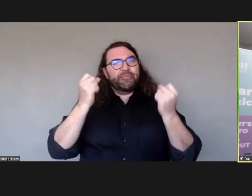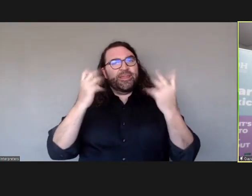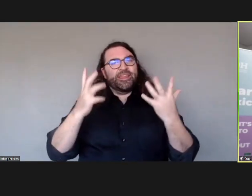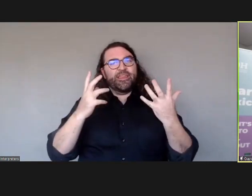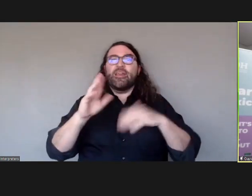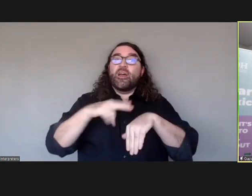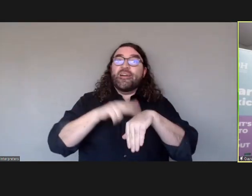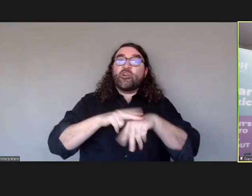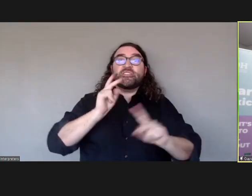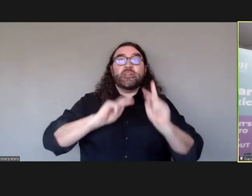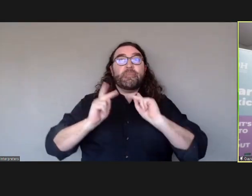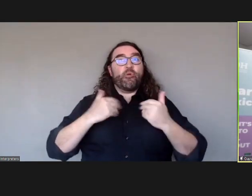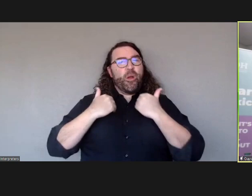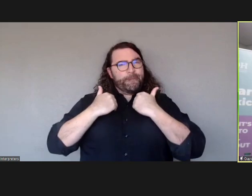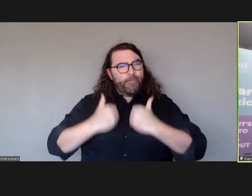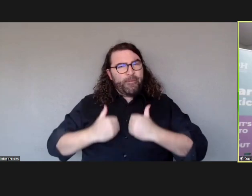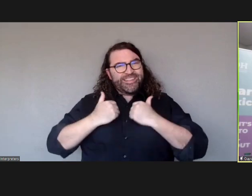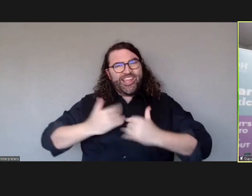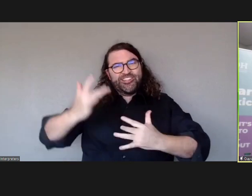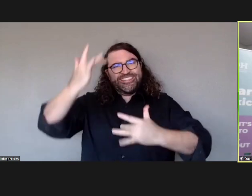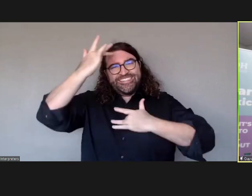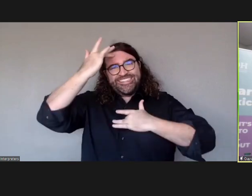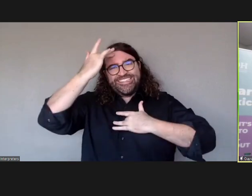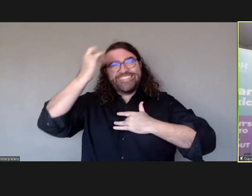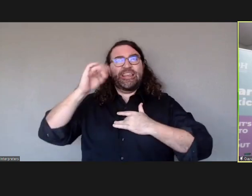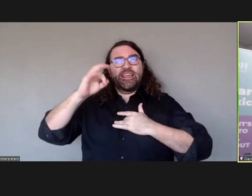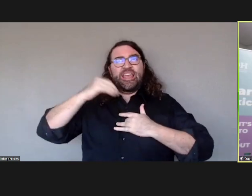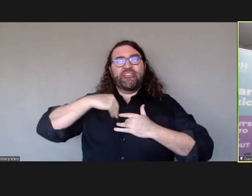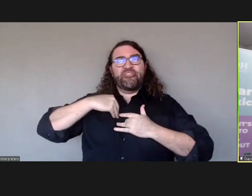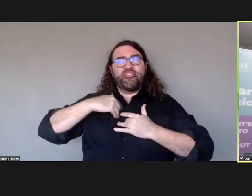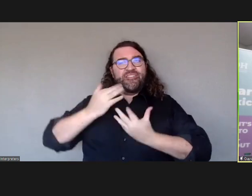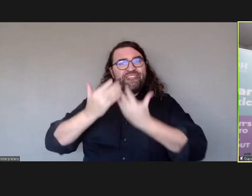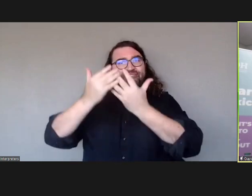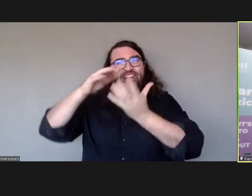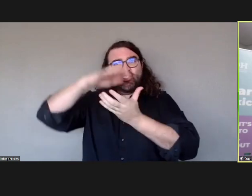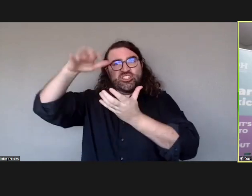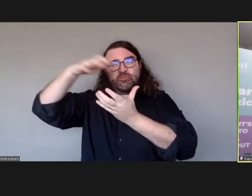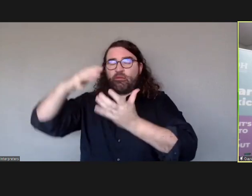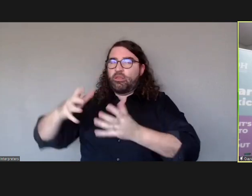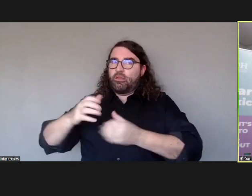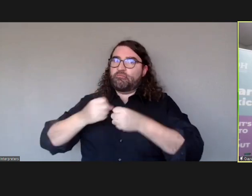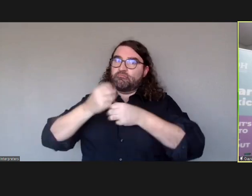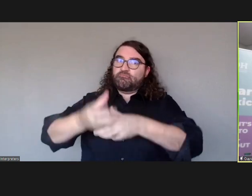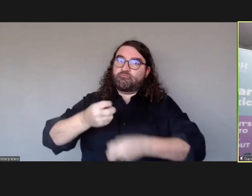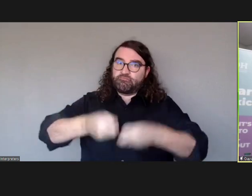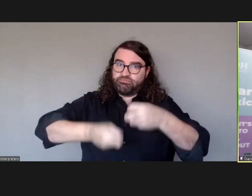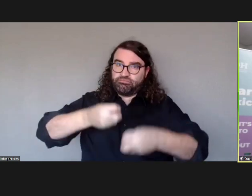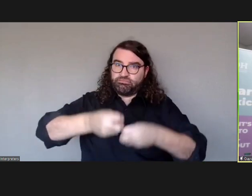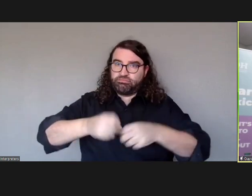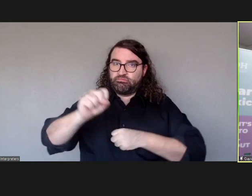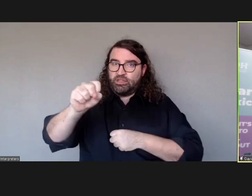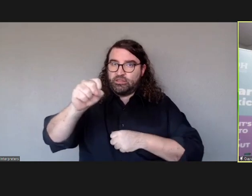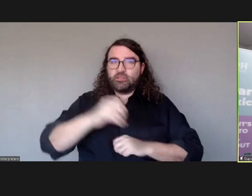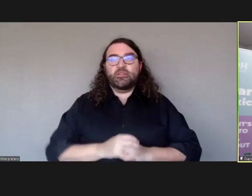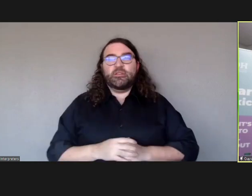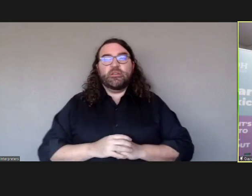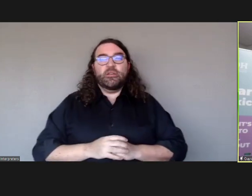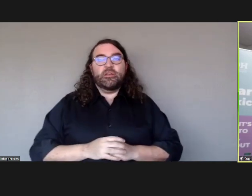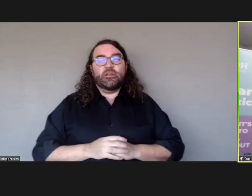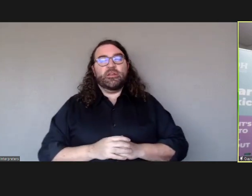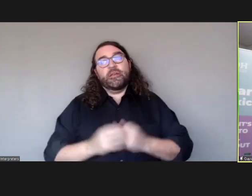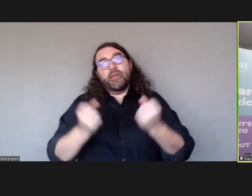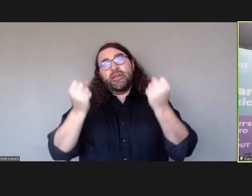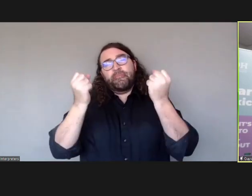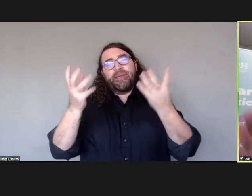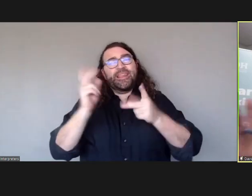disease, smoke makes it really tricky. Second, I think that folks, a lot of people lost their